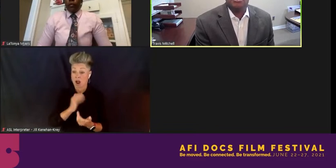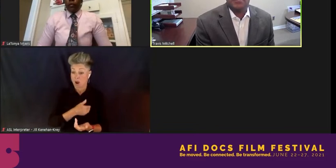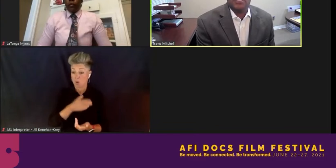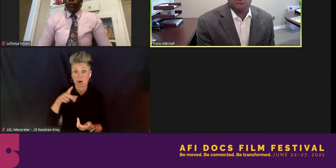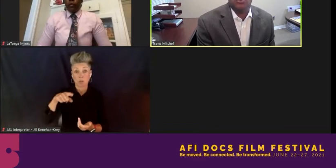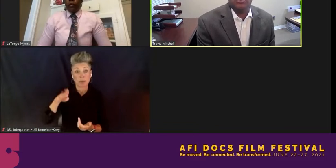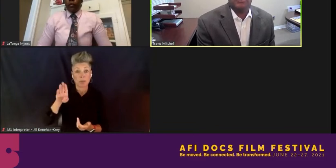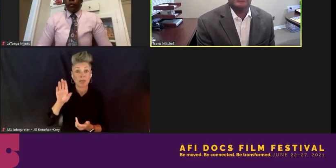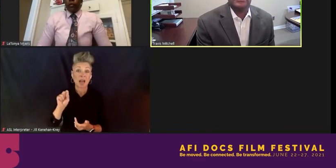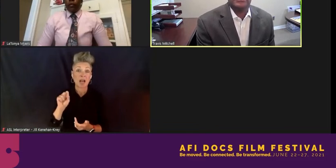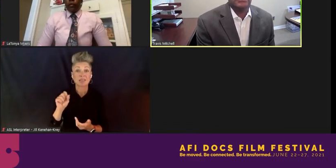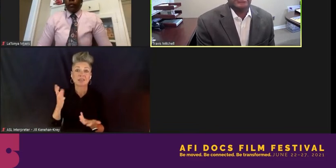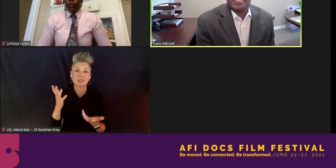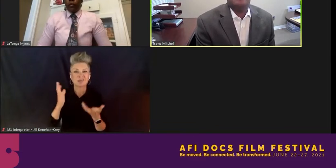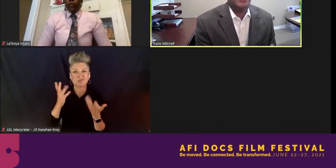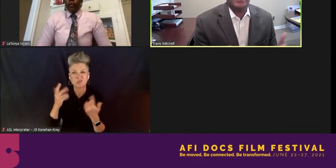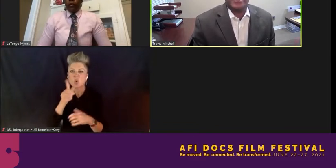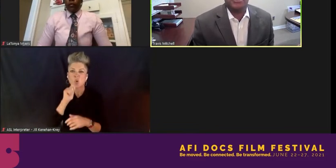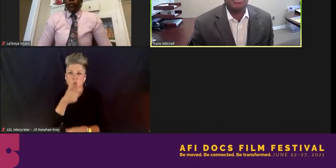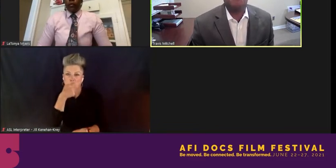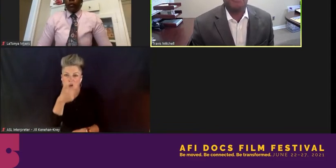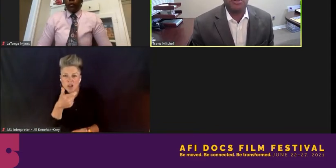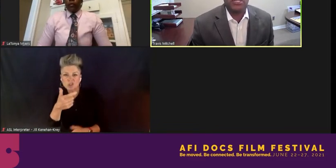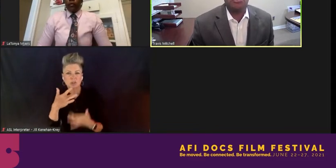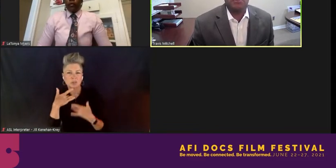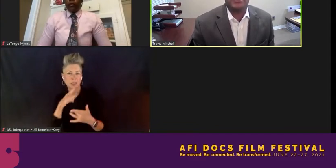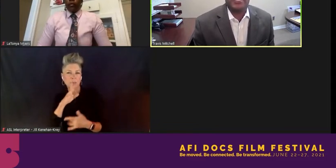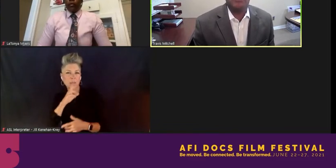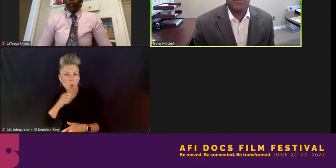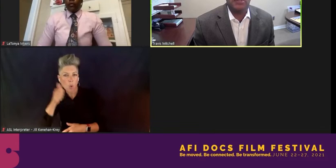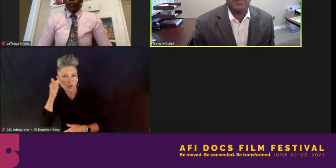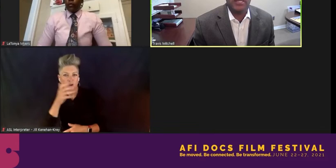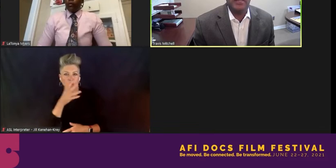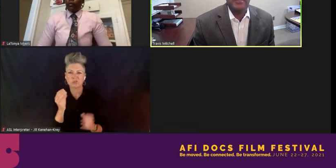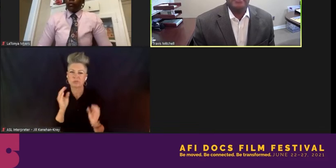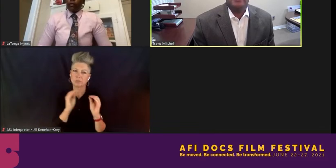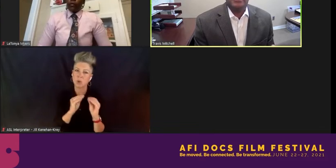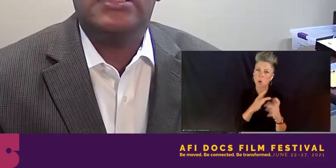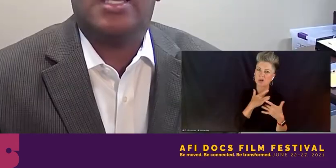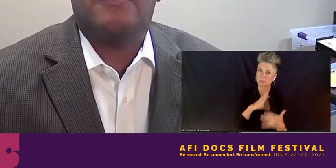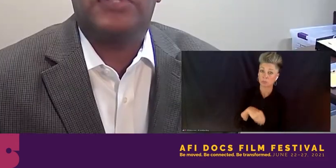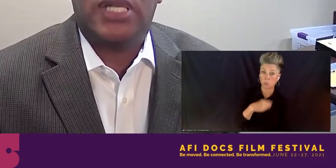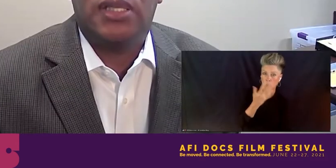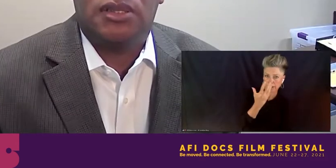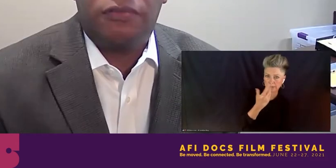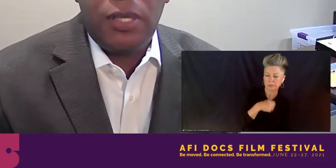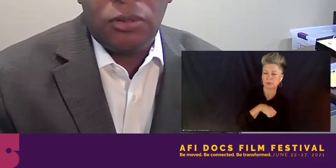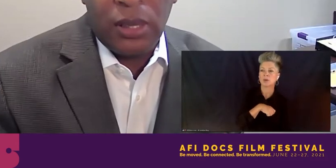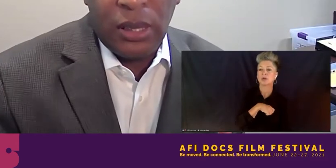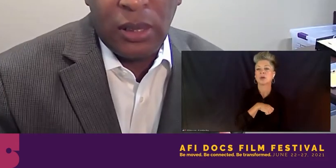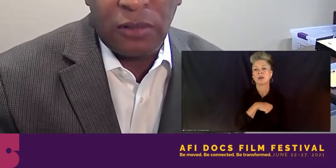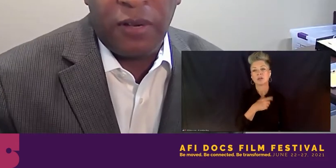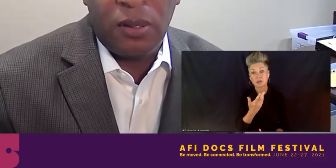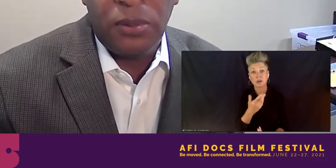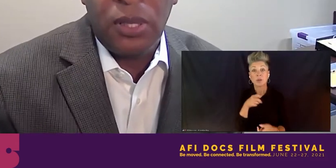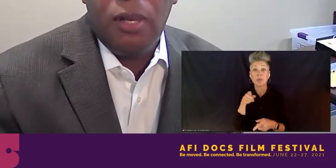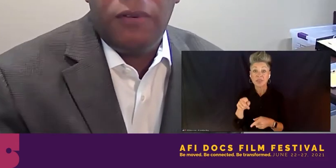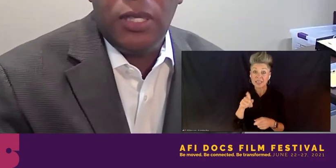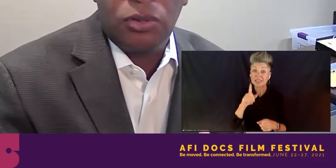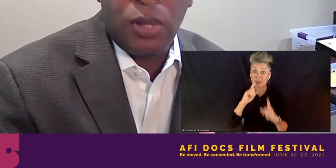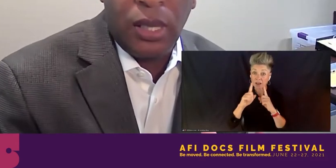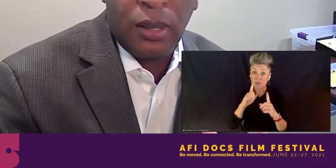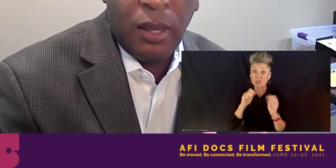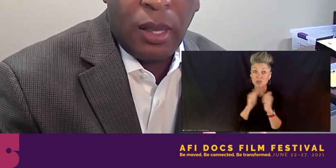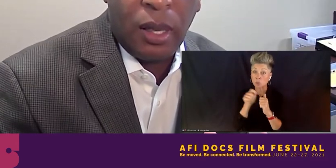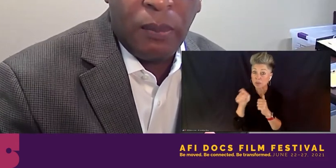tends to be older and tends to not be as diverse as we would like for it to be. These conversations featuring these films,